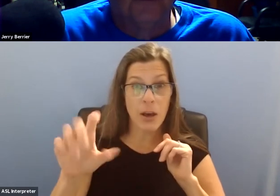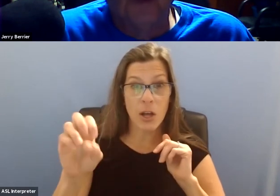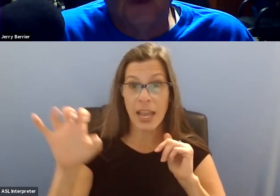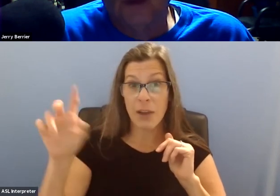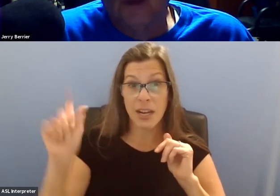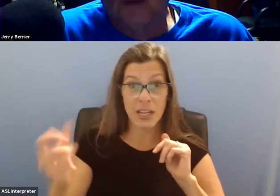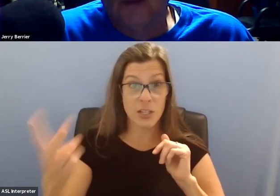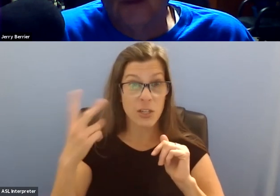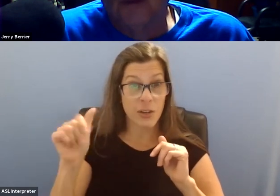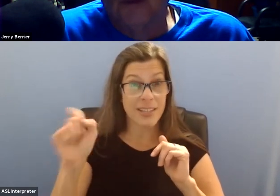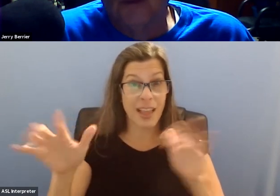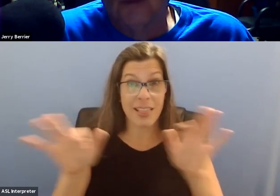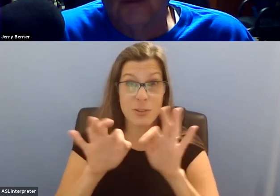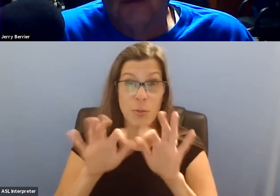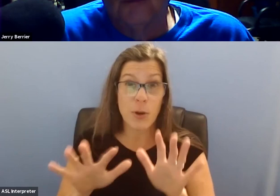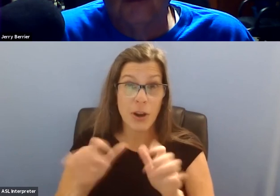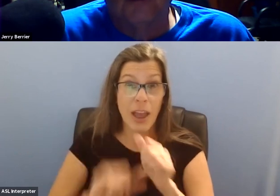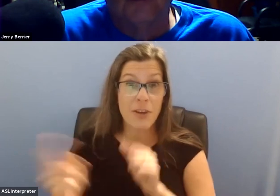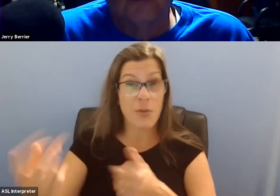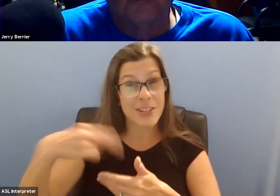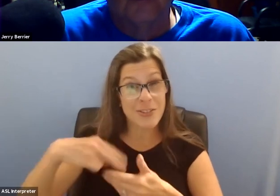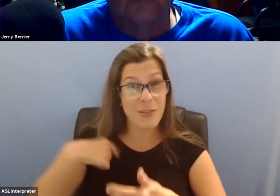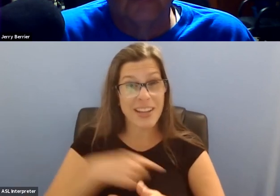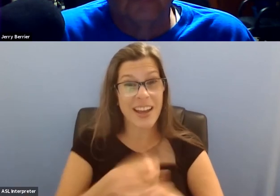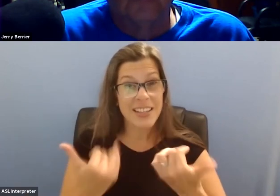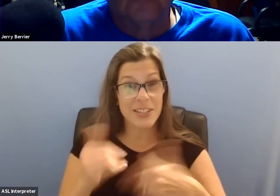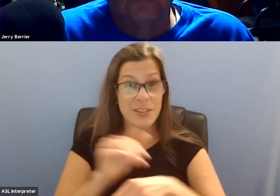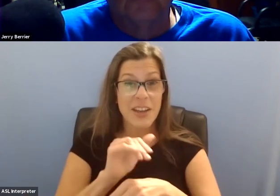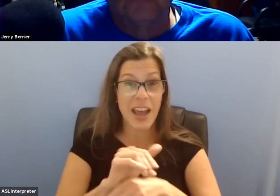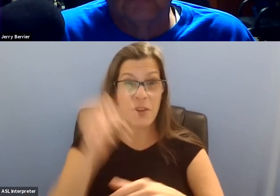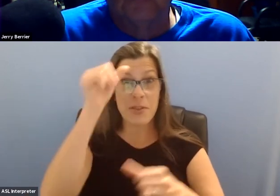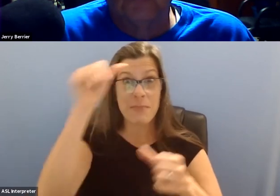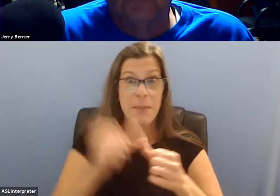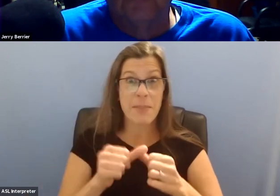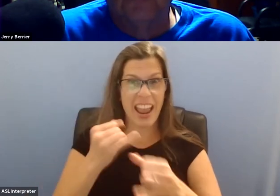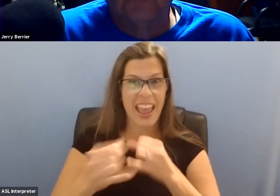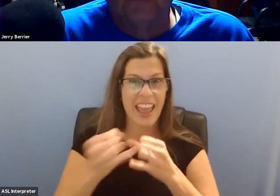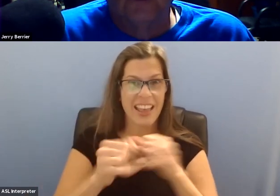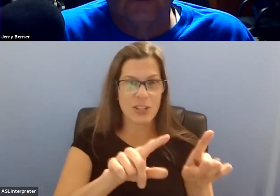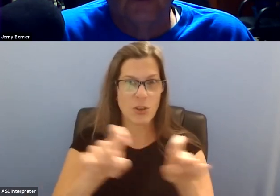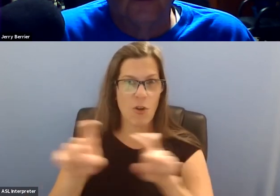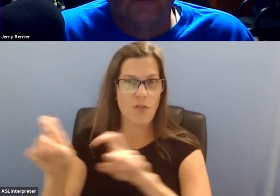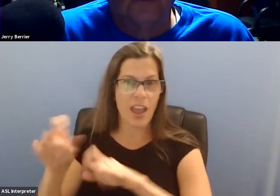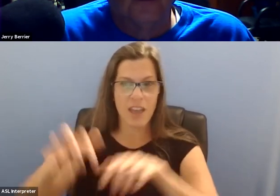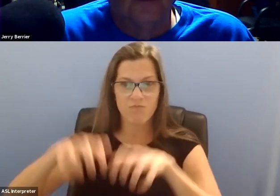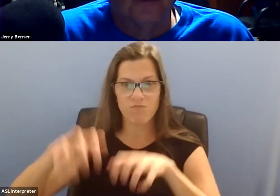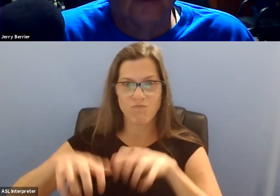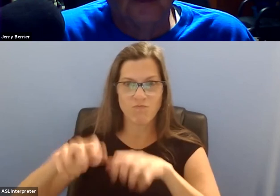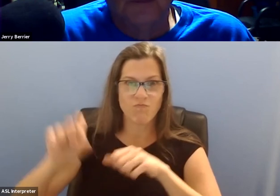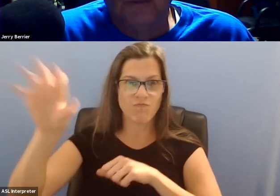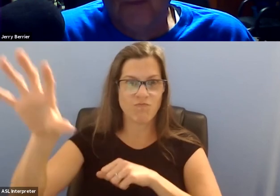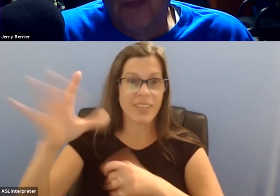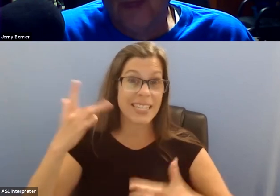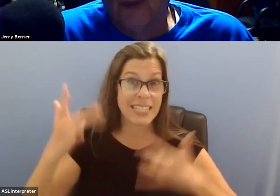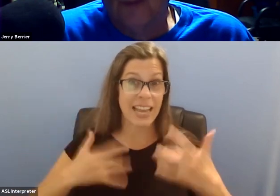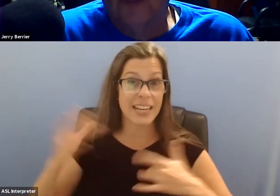our two ASL interpreters and for everyone coming tonight. Um, please don't forget that survey at the end. We're really excited to hear your, um, your thoughts and